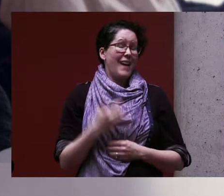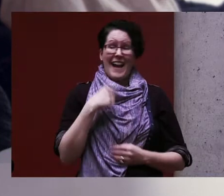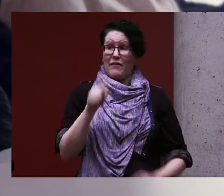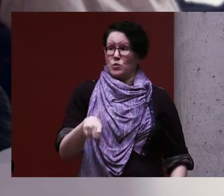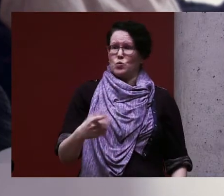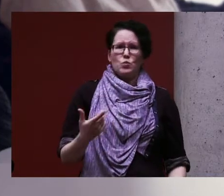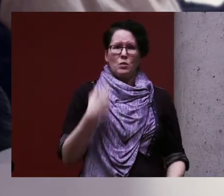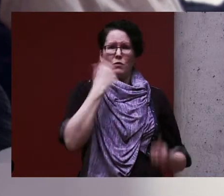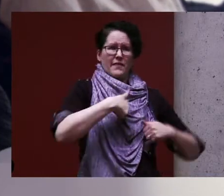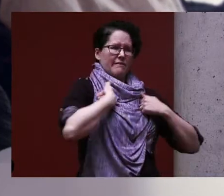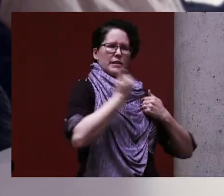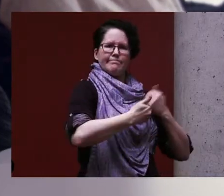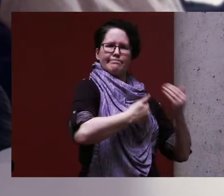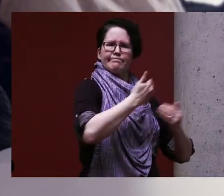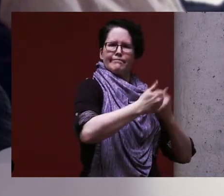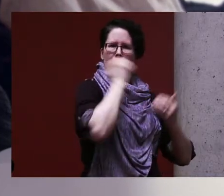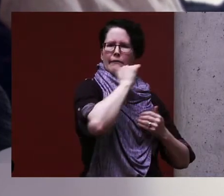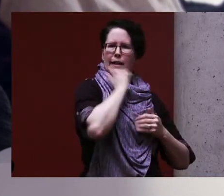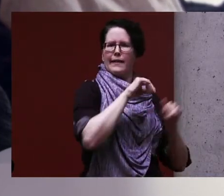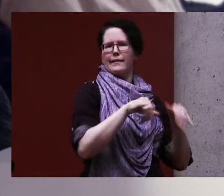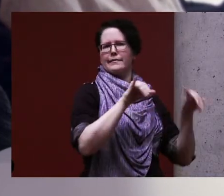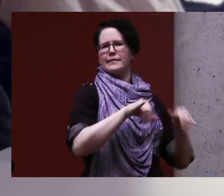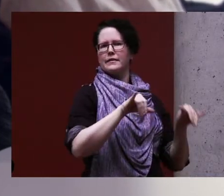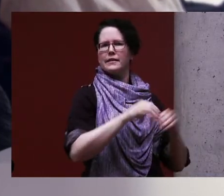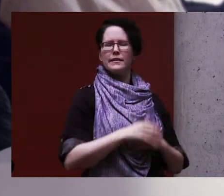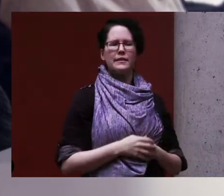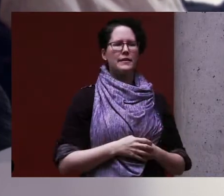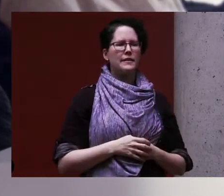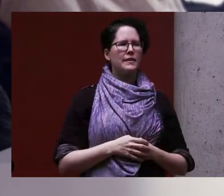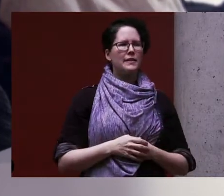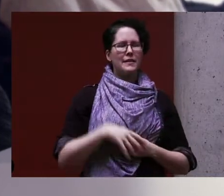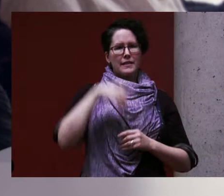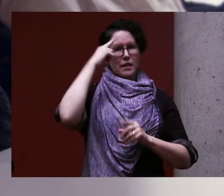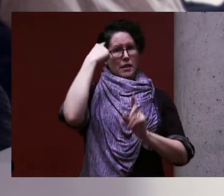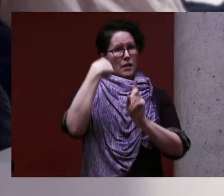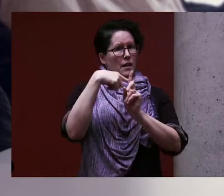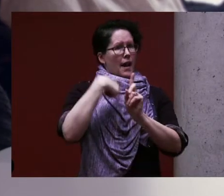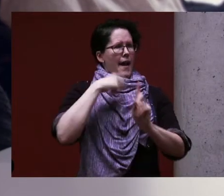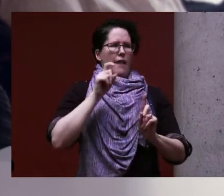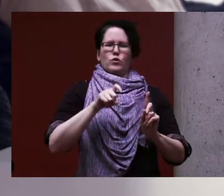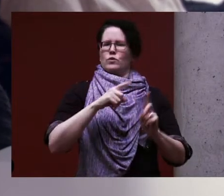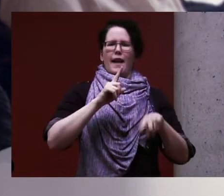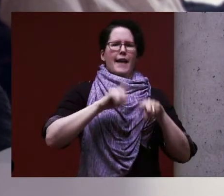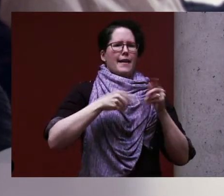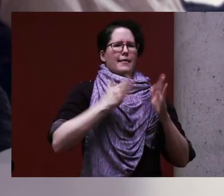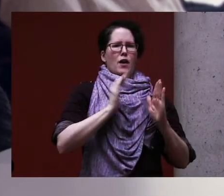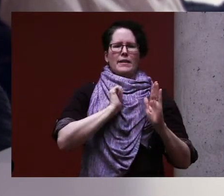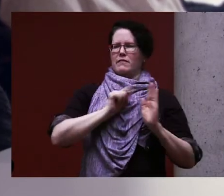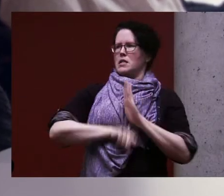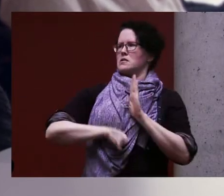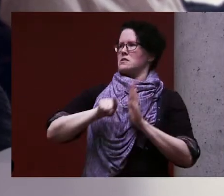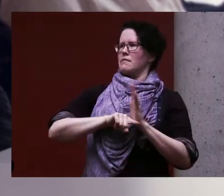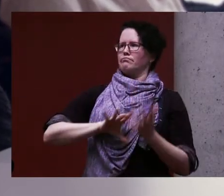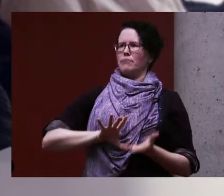be. I am positive because I can't let myself go down. I've learned that